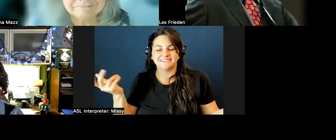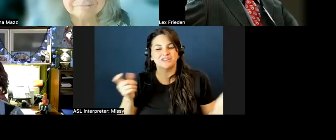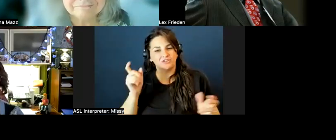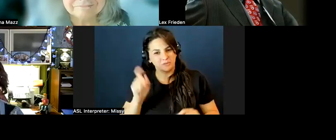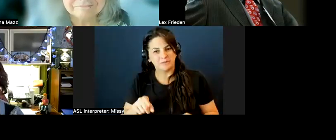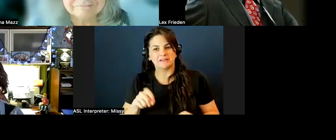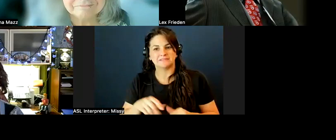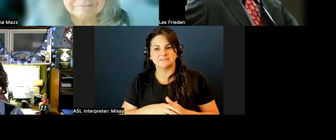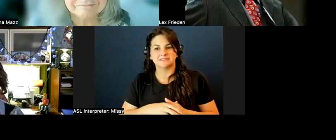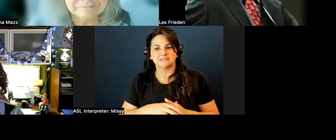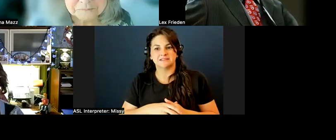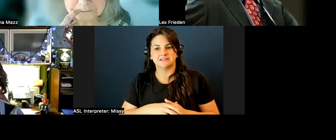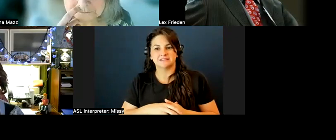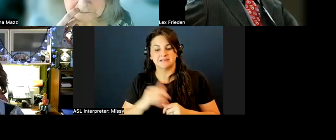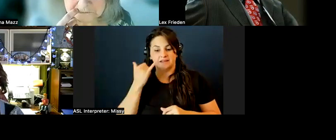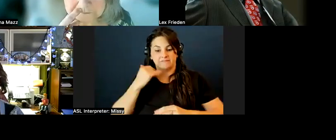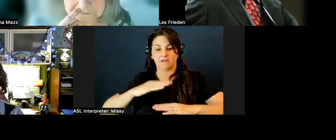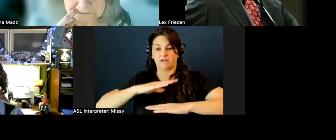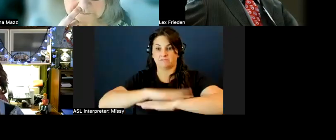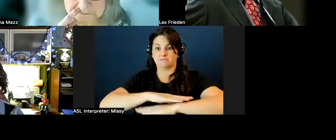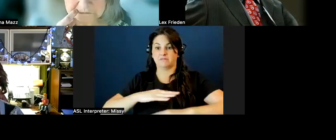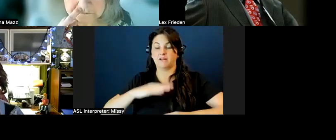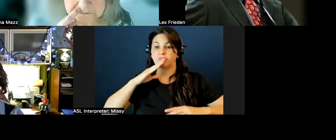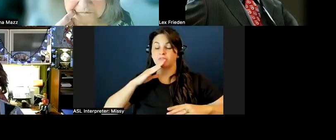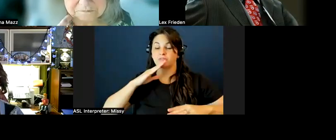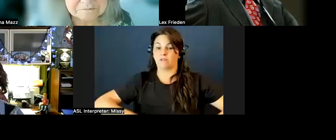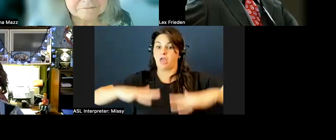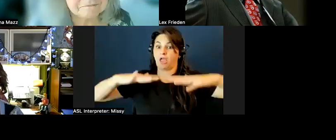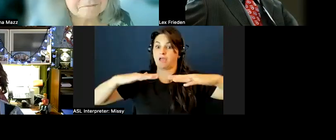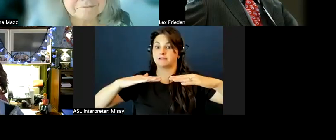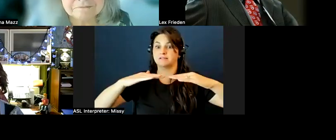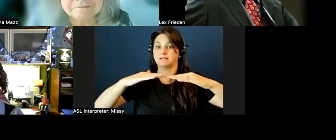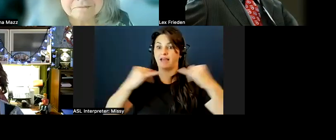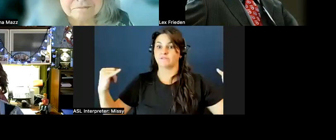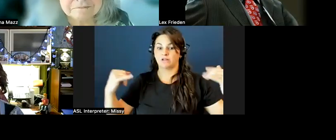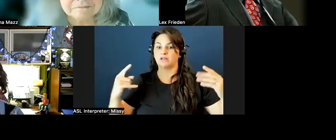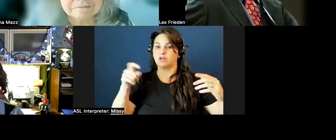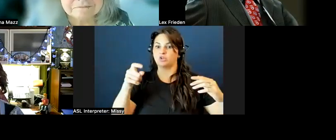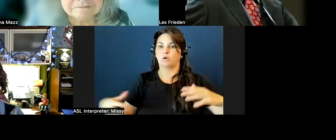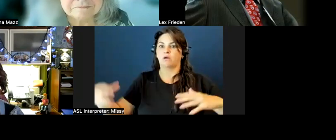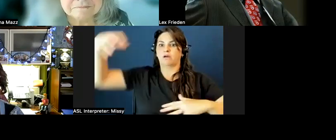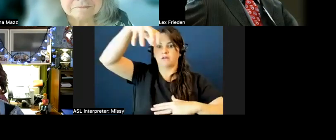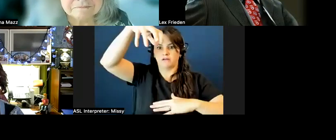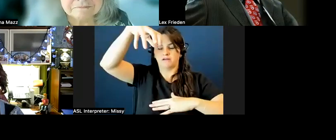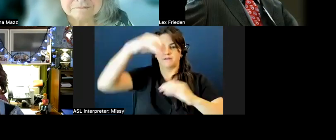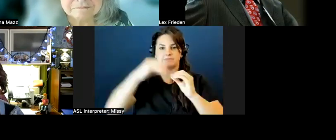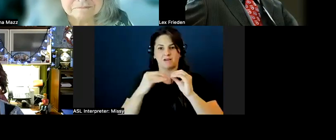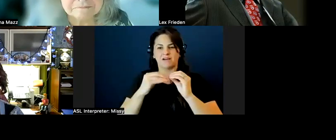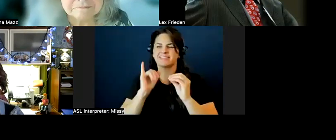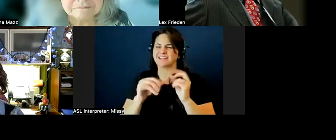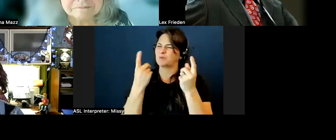a level above the floodplain. So you know, that's just an issue I'd like to throw out for people